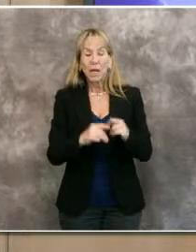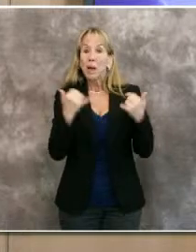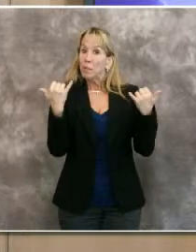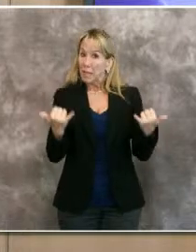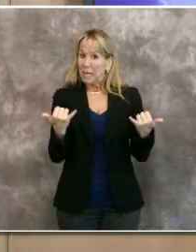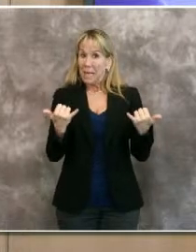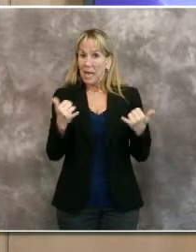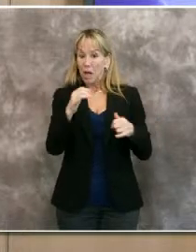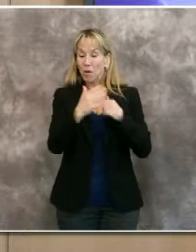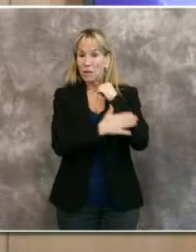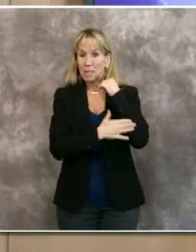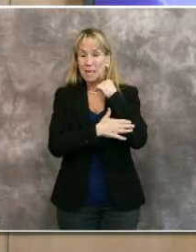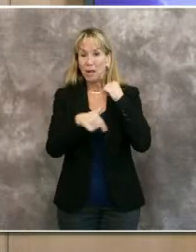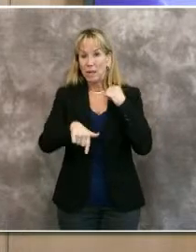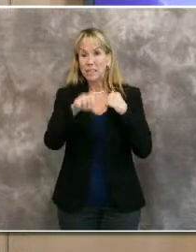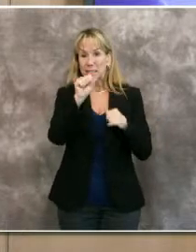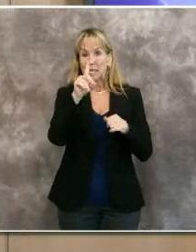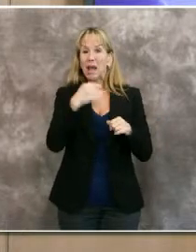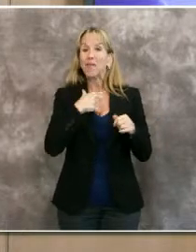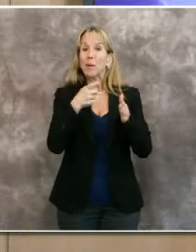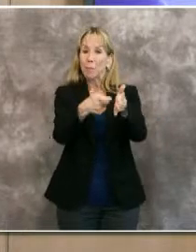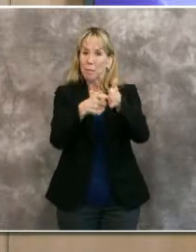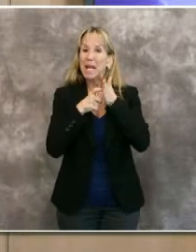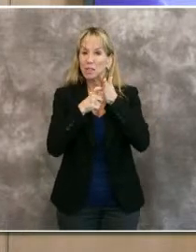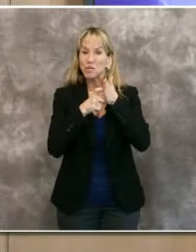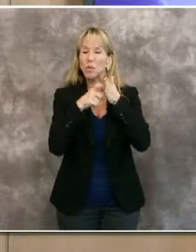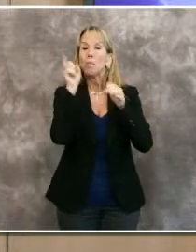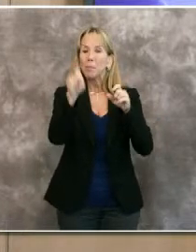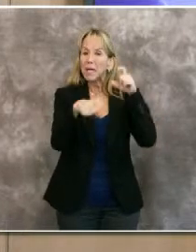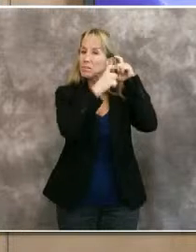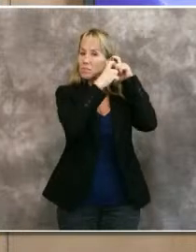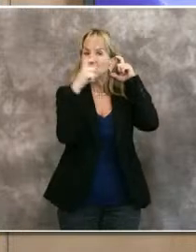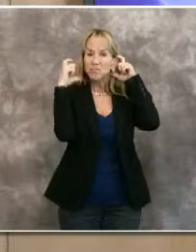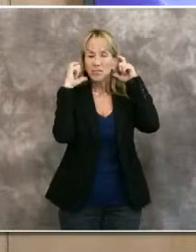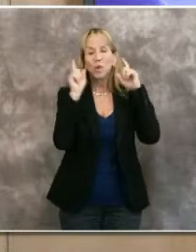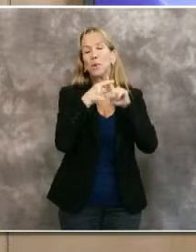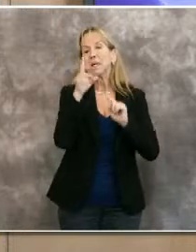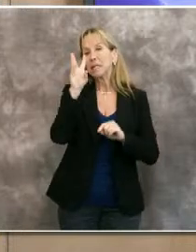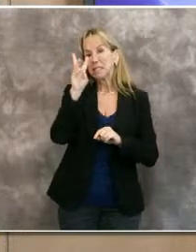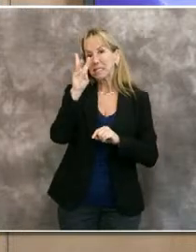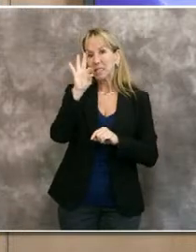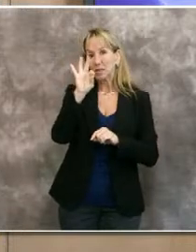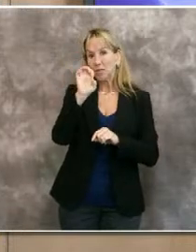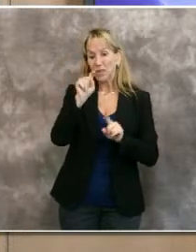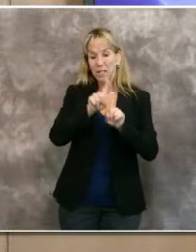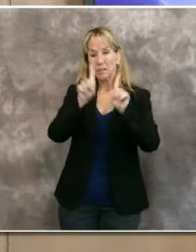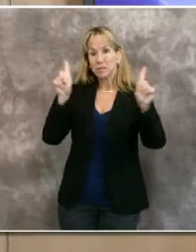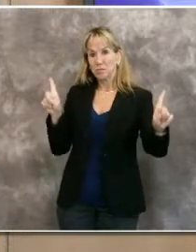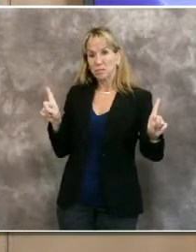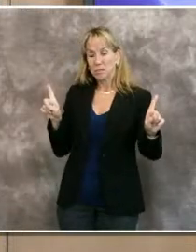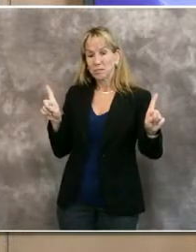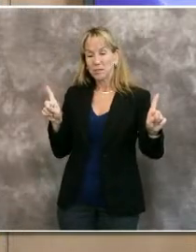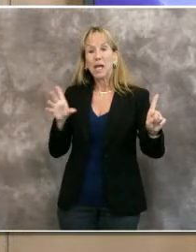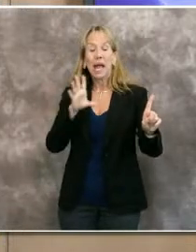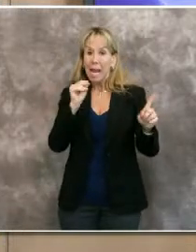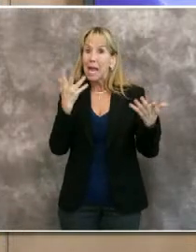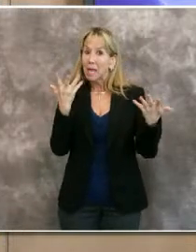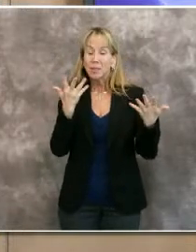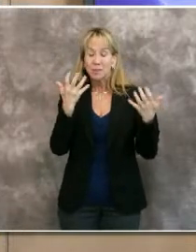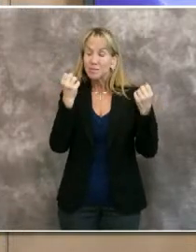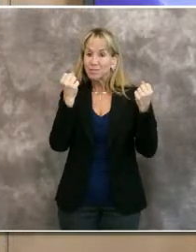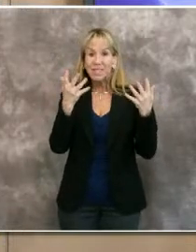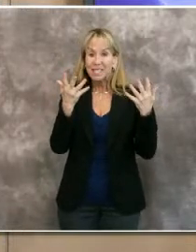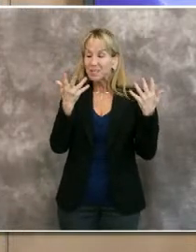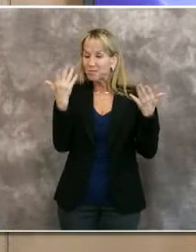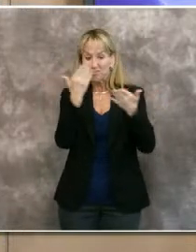covering anytime you're within 6 feet of a non-household member, and there is growing evidence that suggests that these are effective in